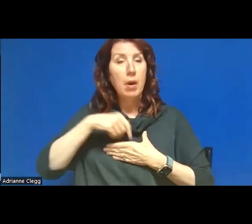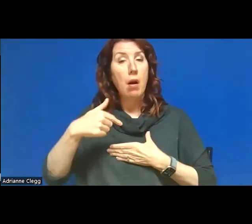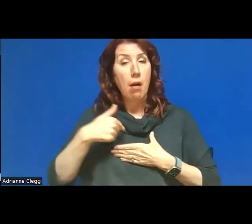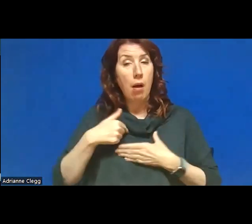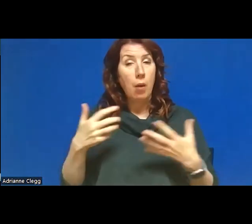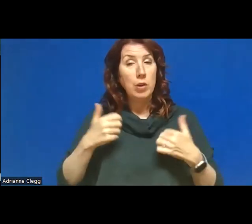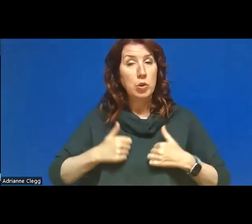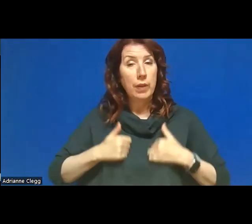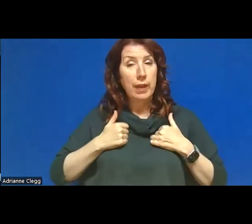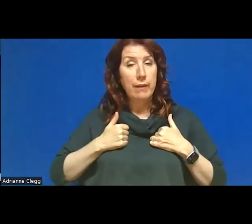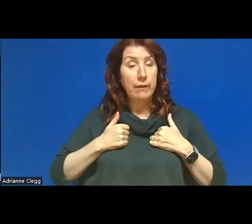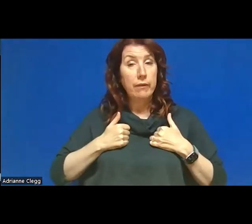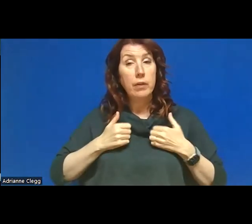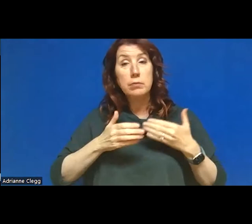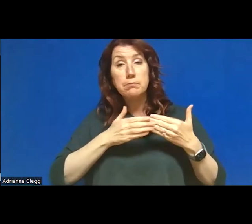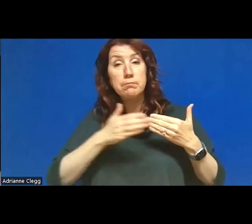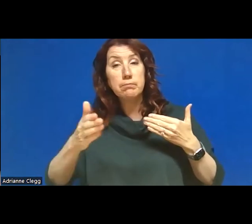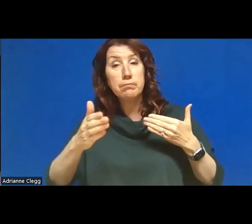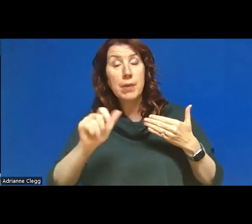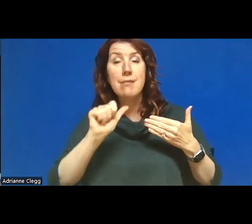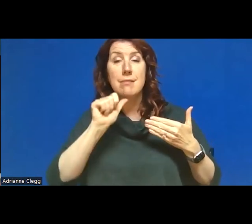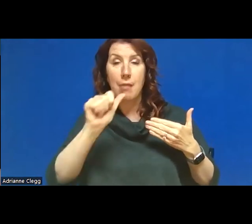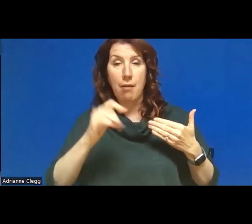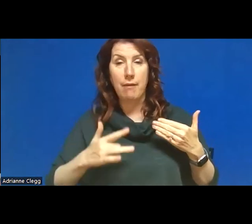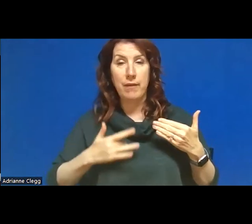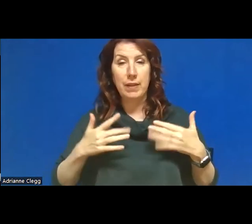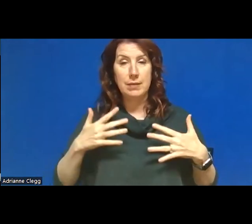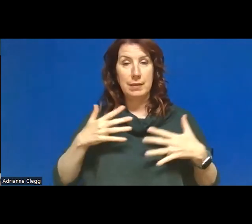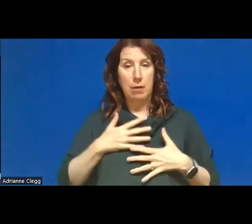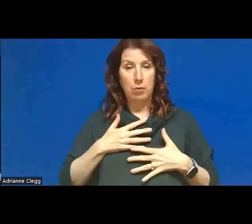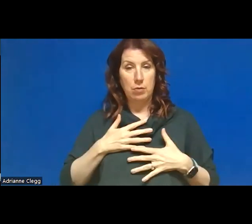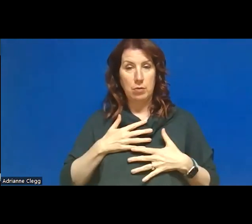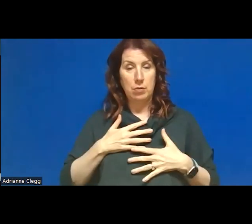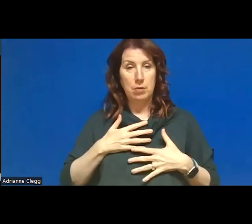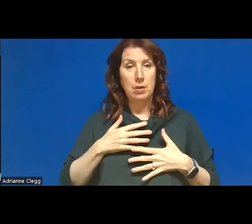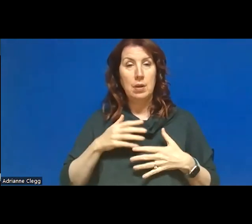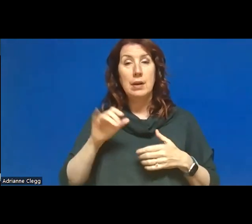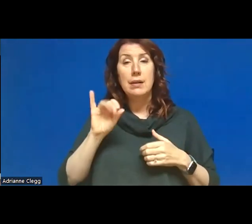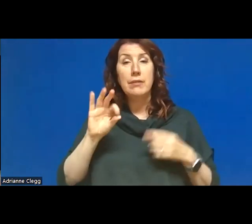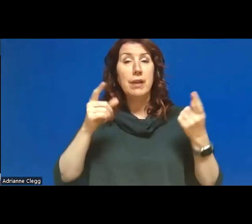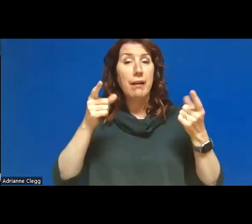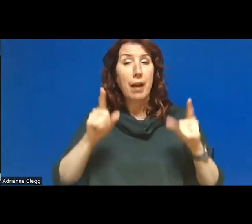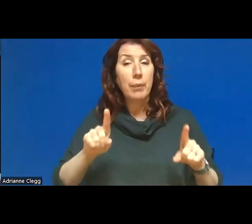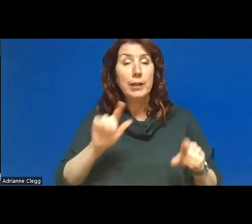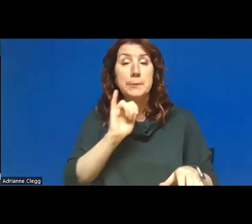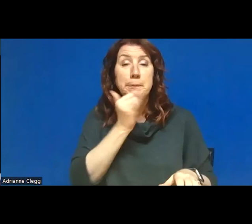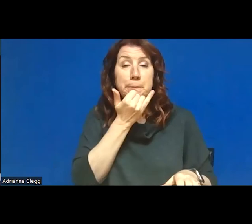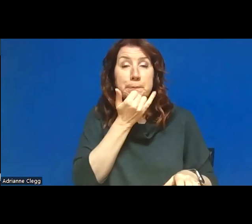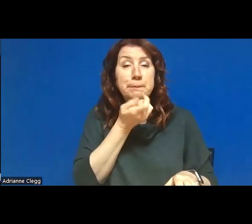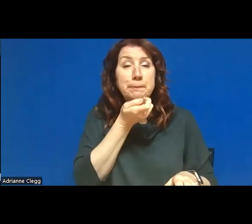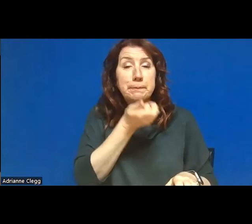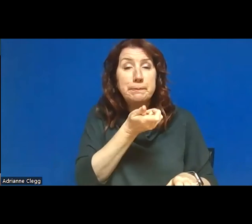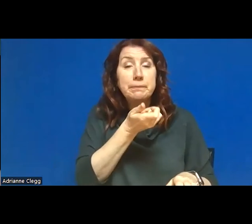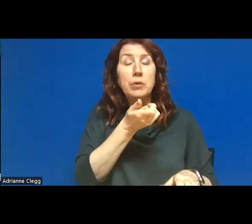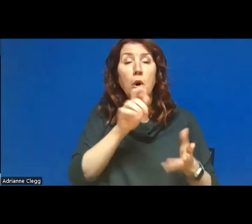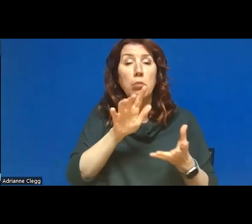I want to live unafraid that just because I make a minor mistake or a mishap or tragedy befalls me, that my